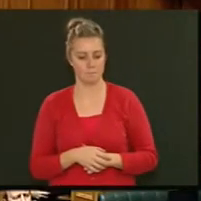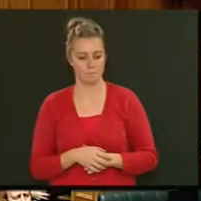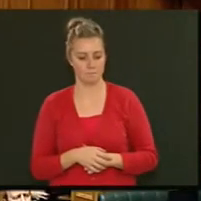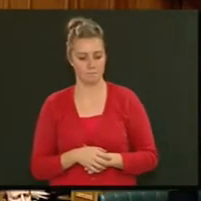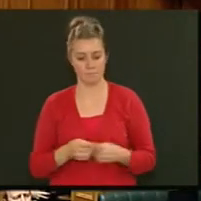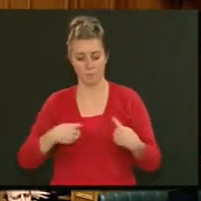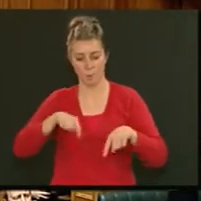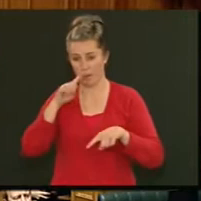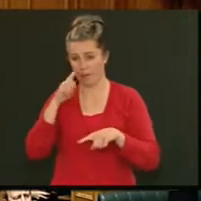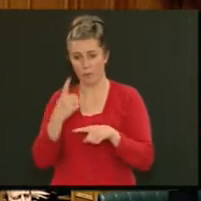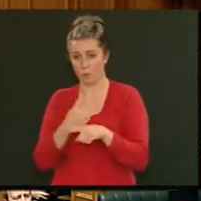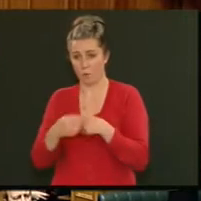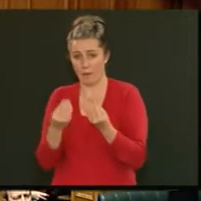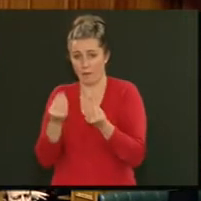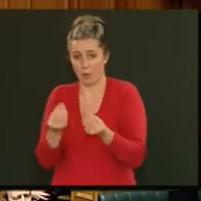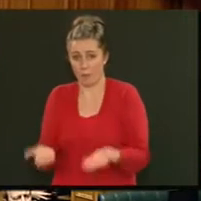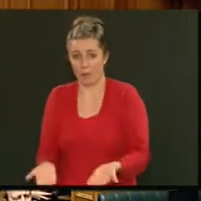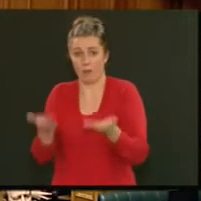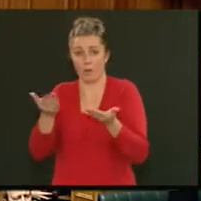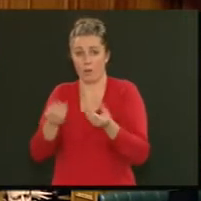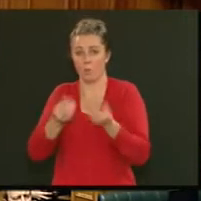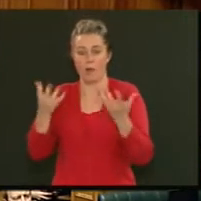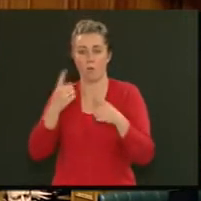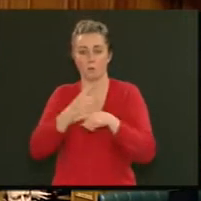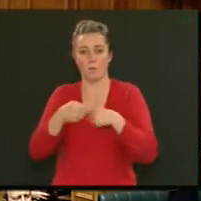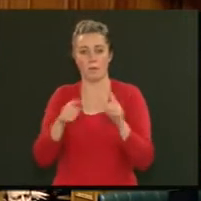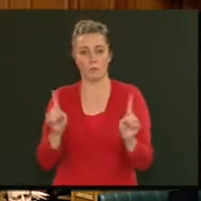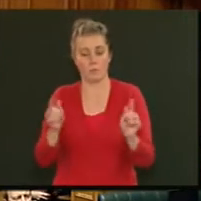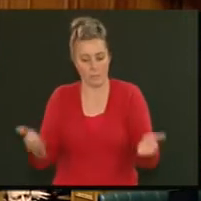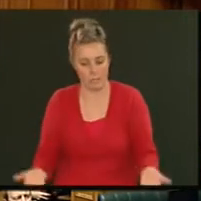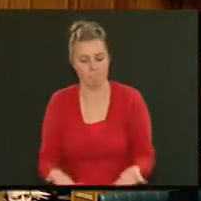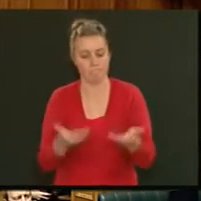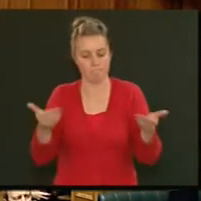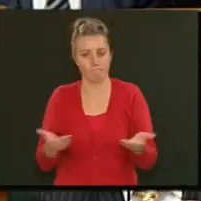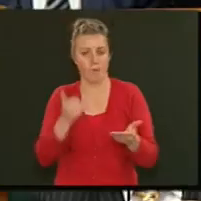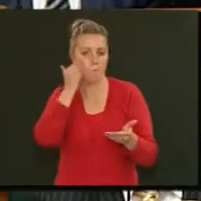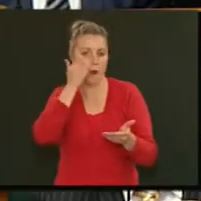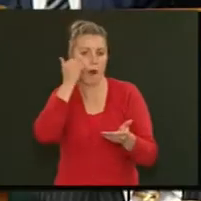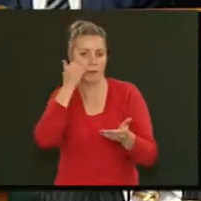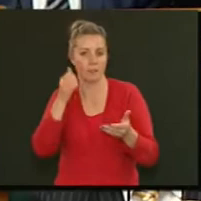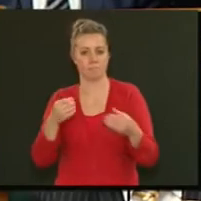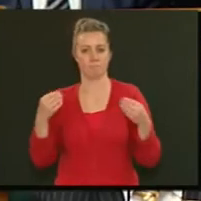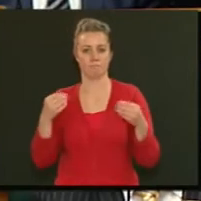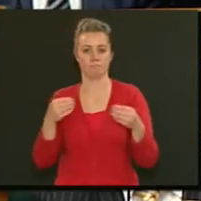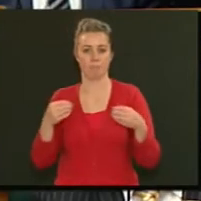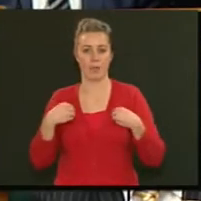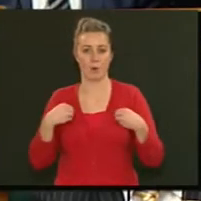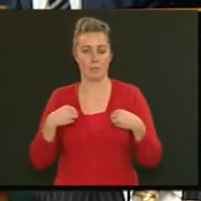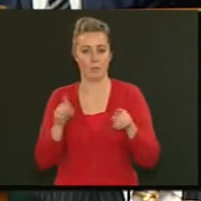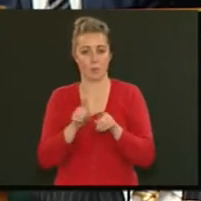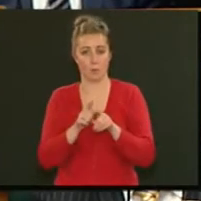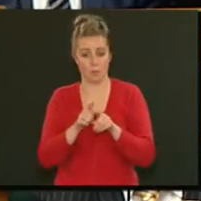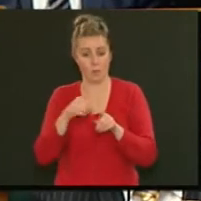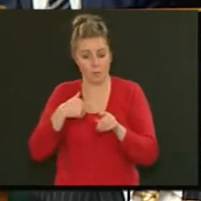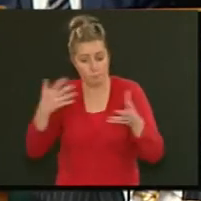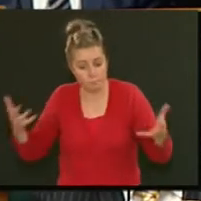We can't talk about lifting economic growth in New Zealand without talking about the increasingly important Māori economy, which is crucial for lifting